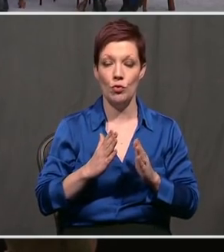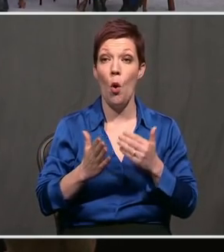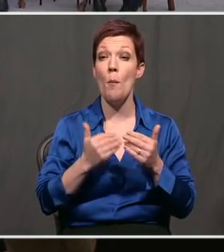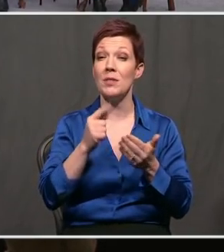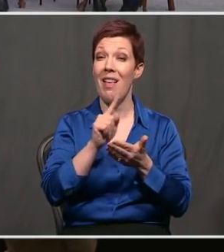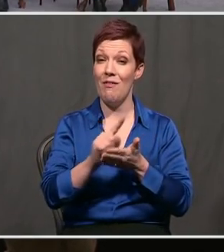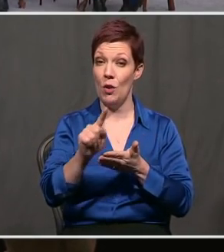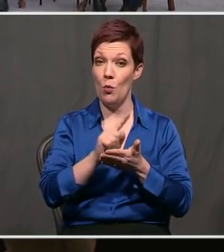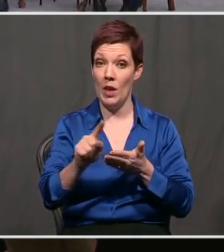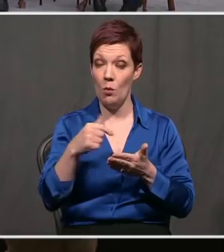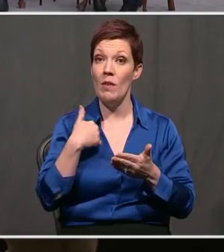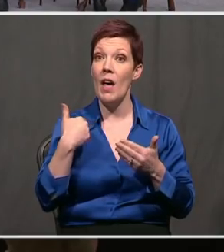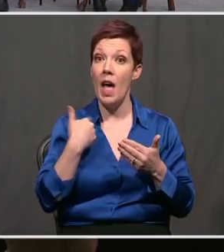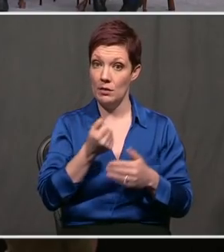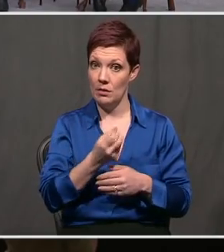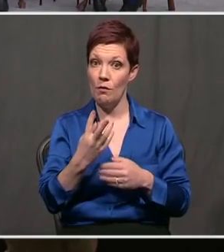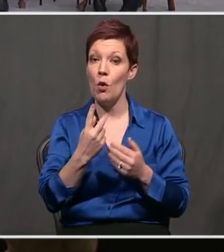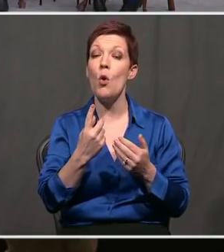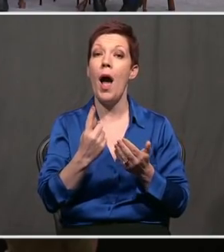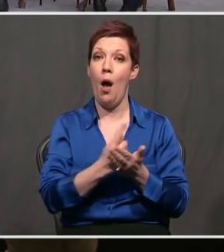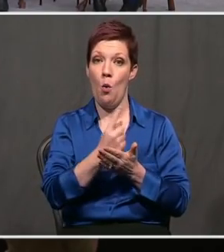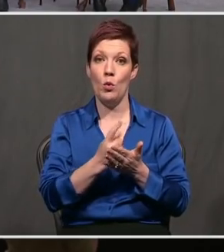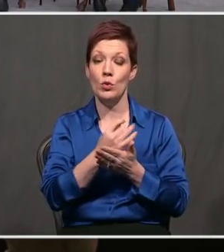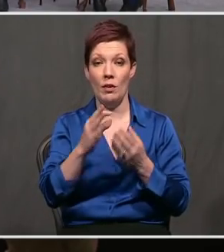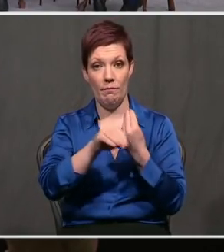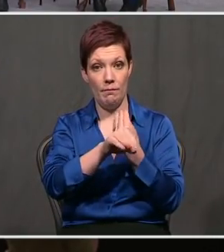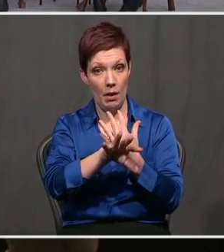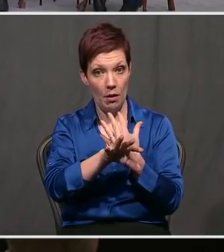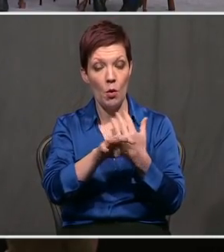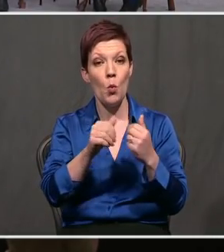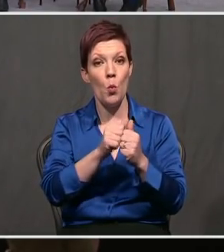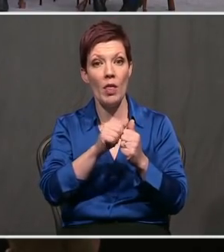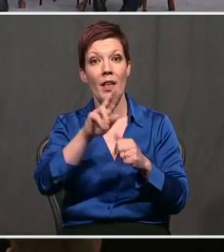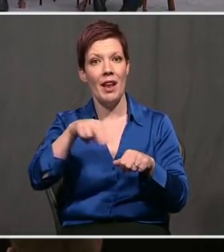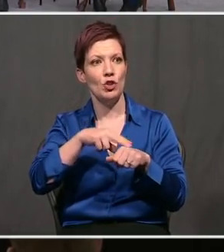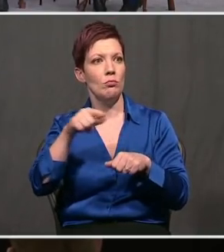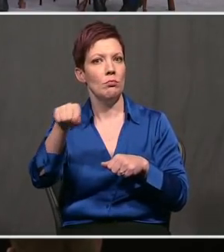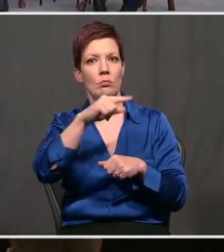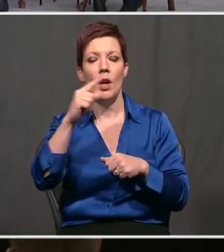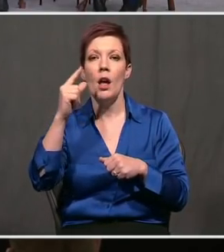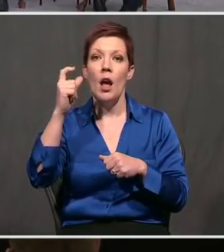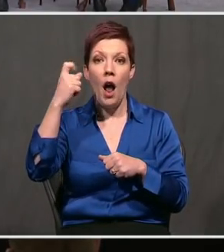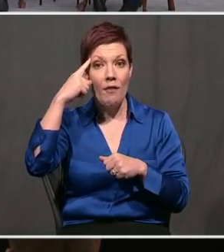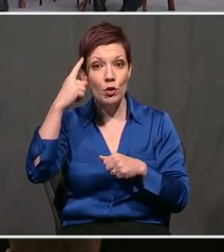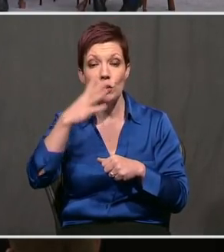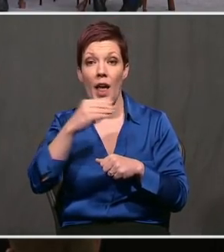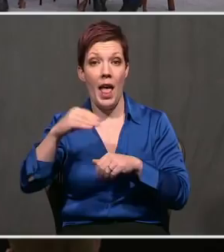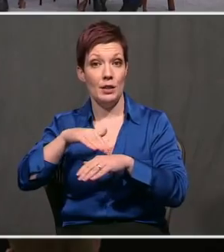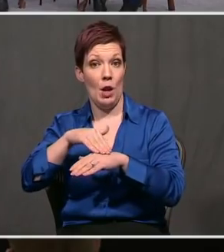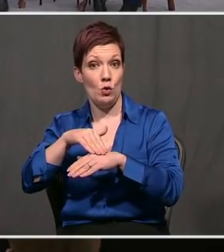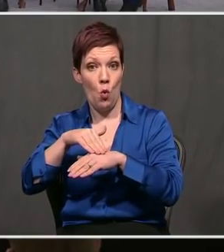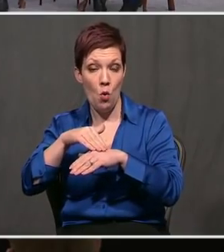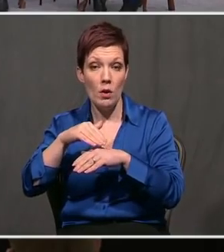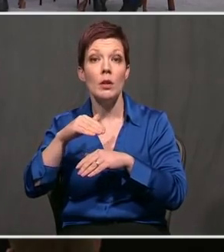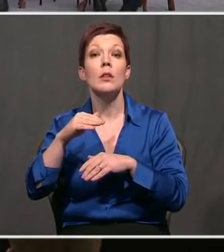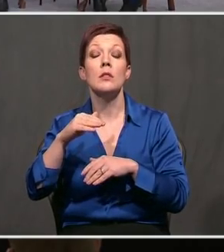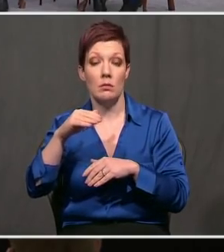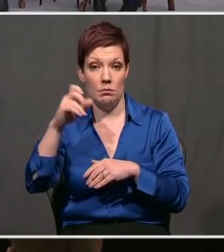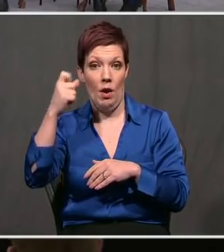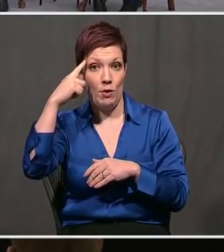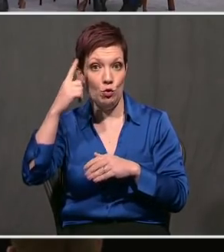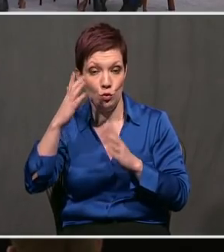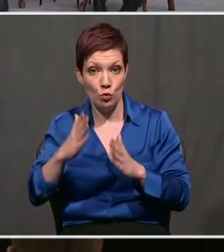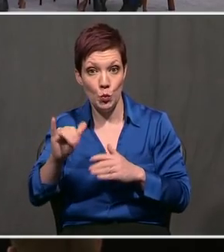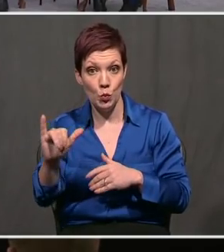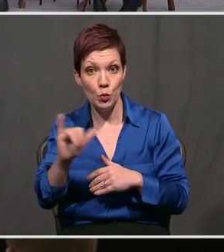often multi-hour video conference with our nation's governors, our territorial governors. And it's